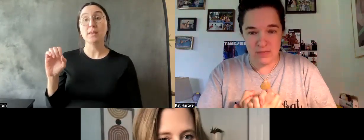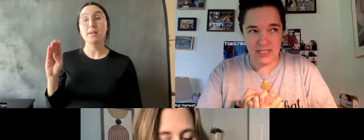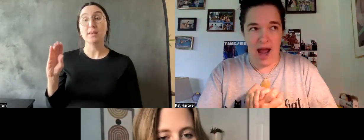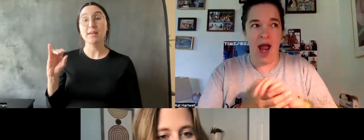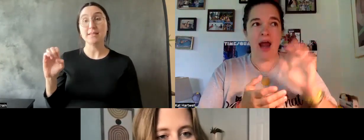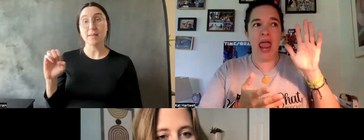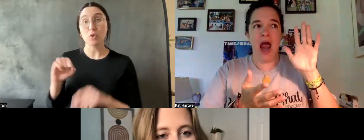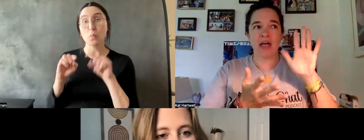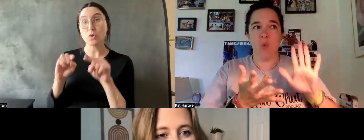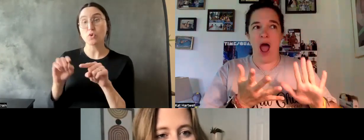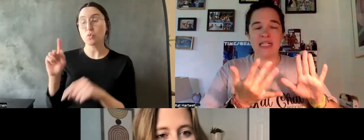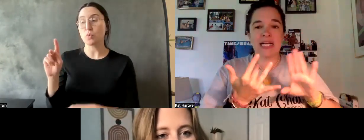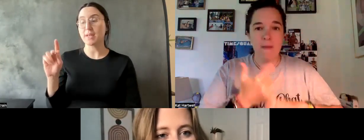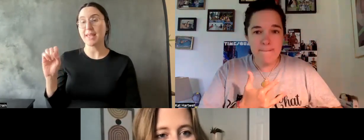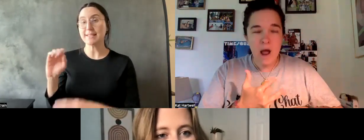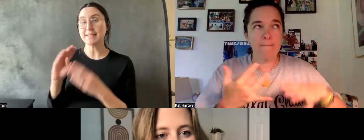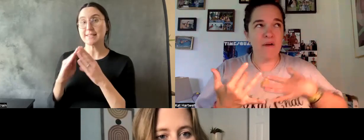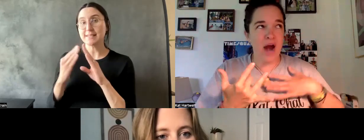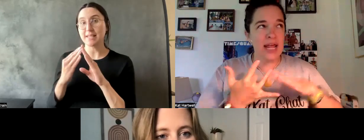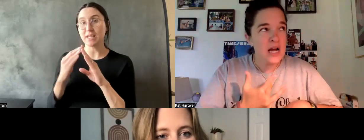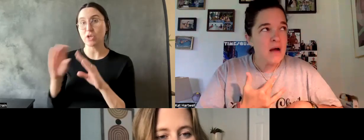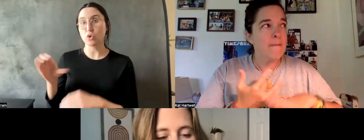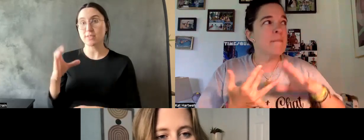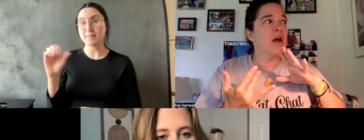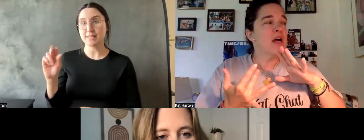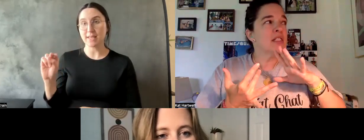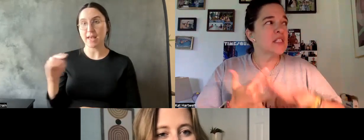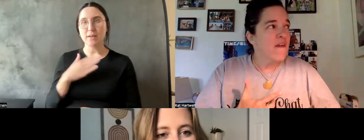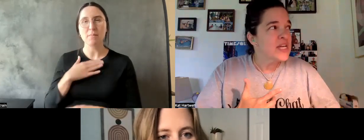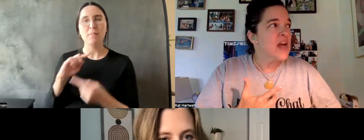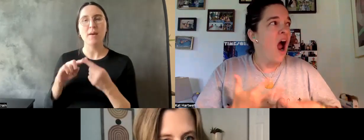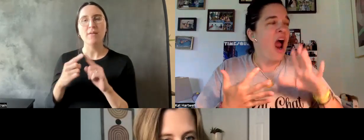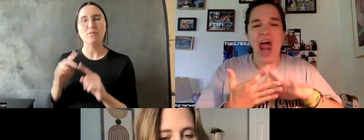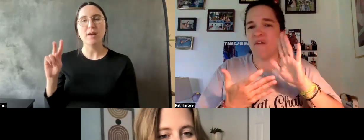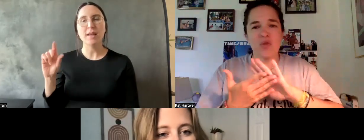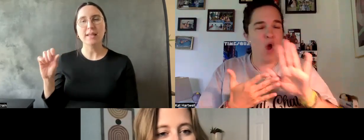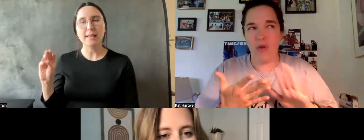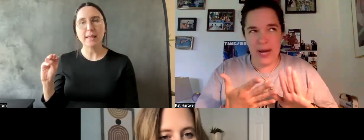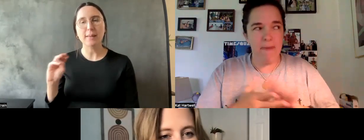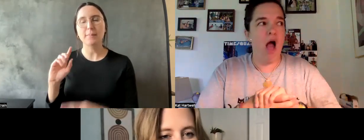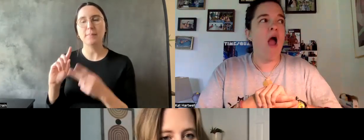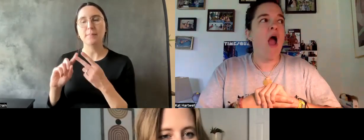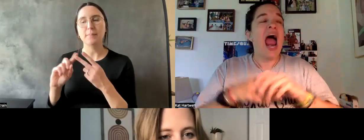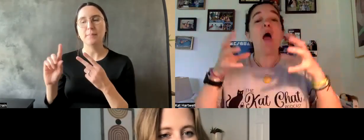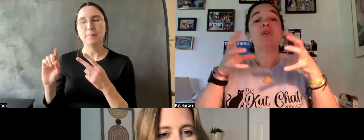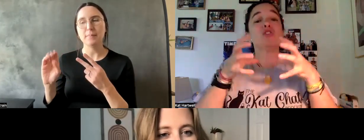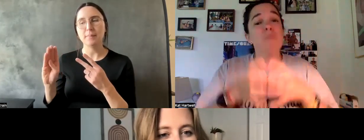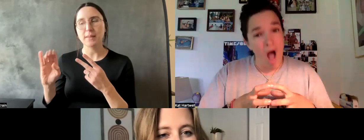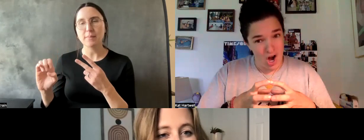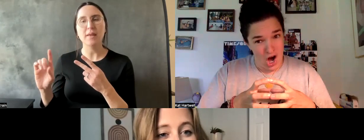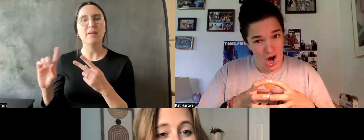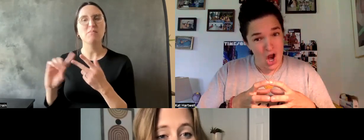City Christmas Con and while Kim, my friend Kim, Sylvia, and a few other people, it